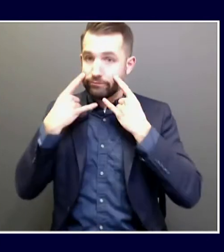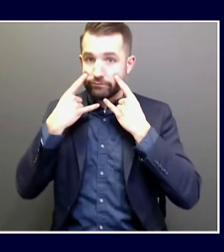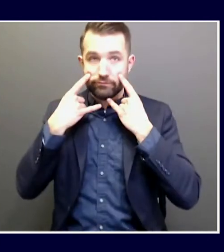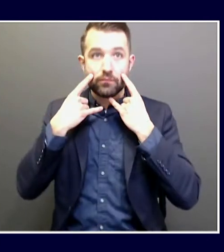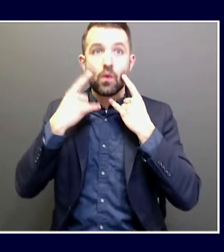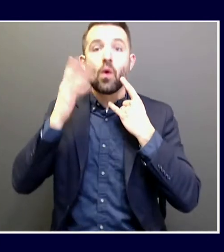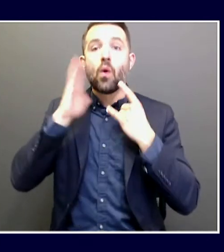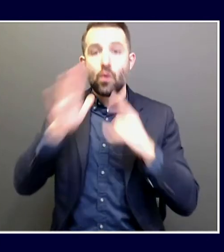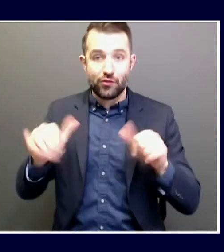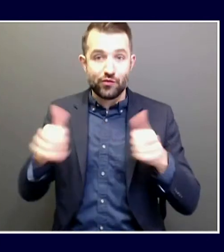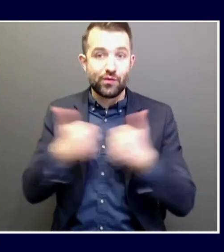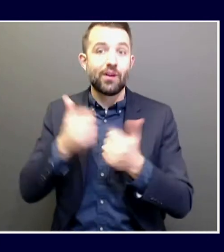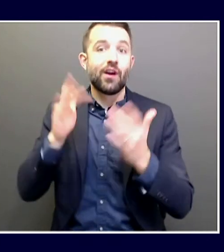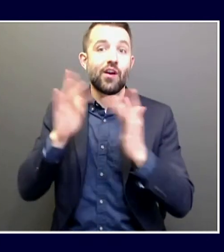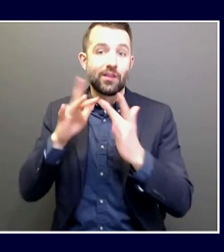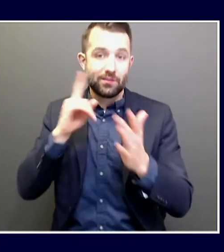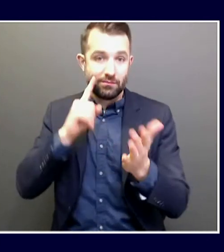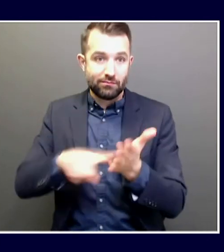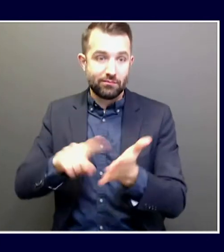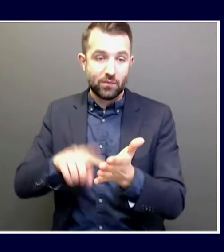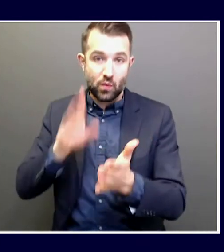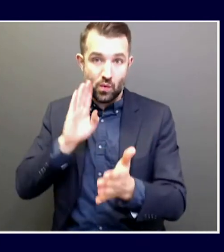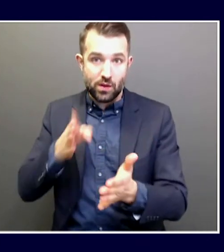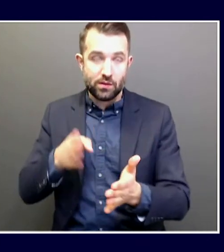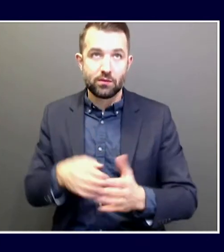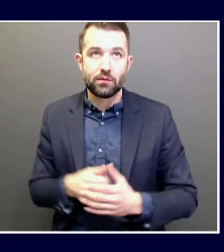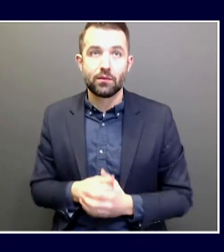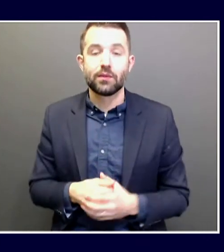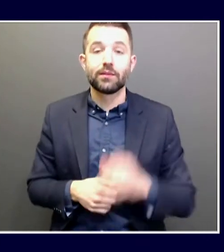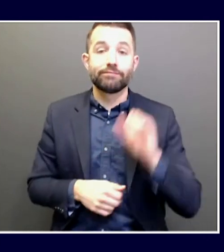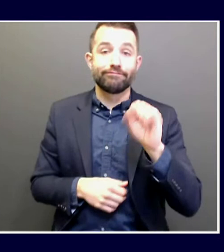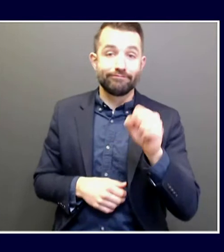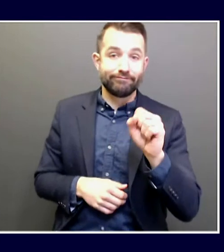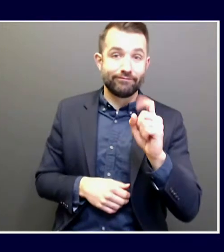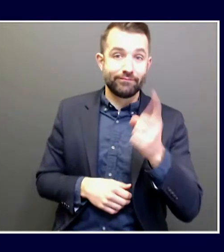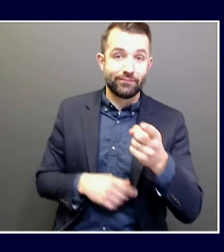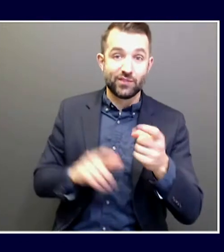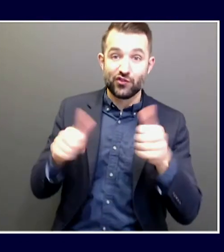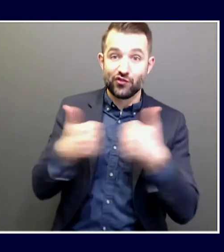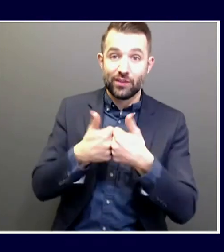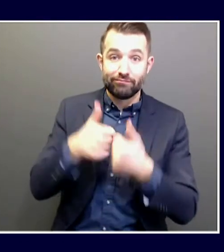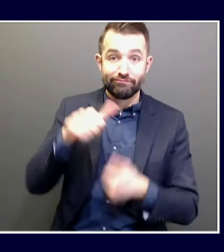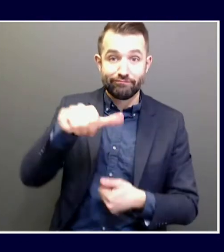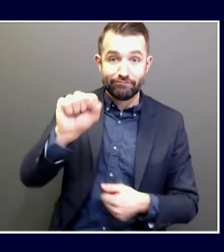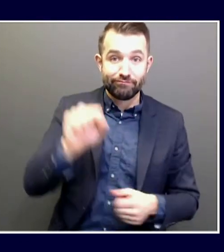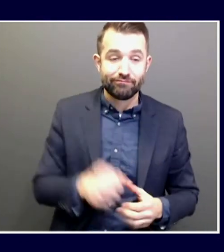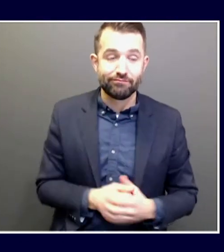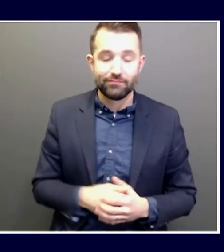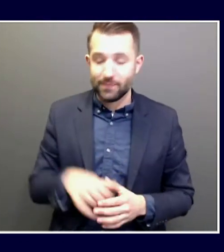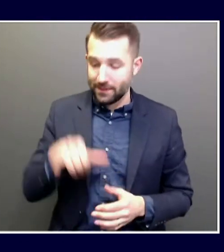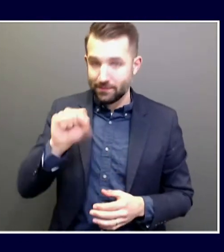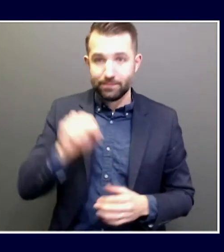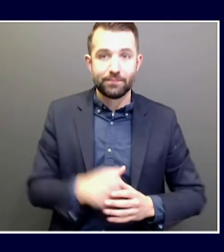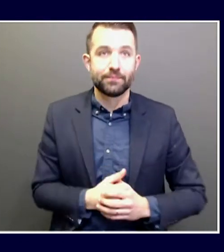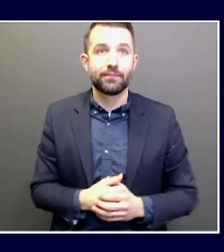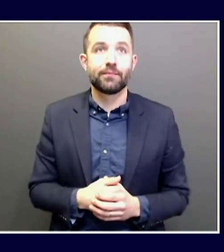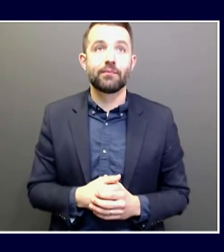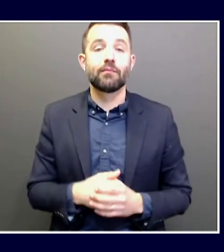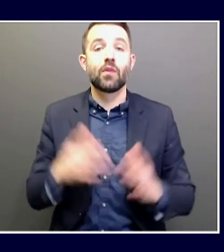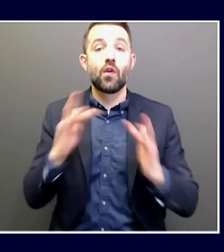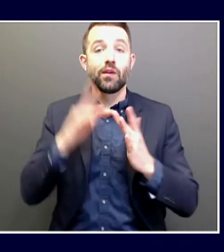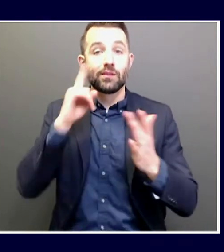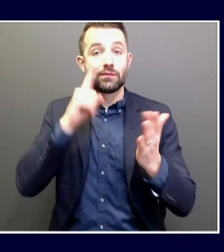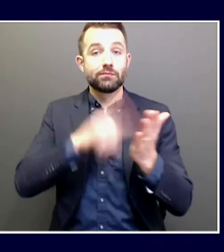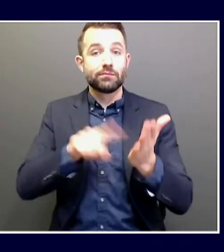They will, Kevin, and I acknowledge that. So, contact tracing, even though its effectiveness is reduced in the face